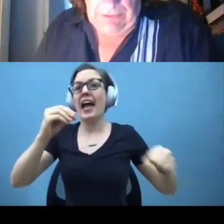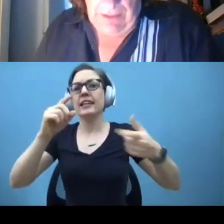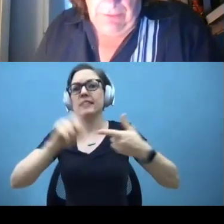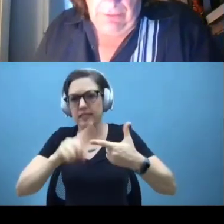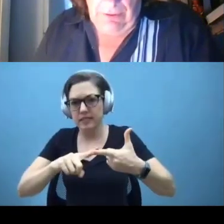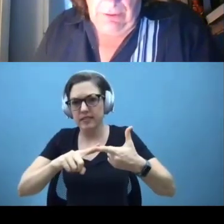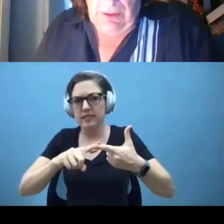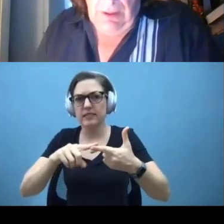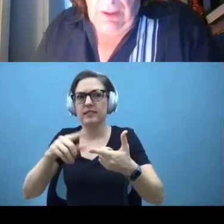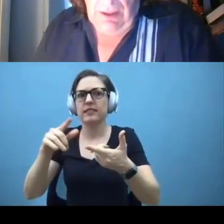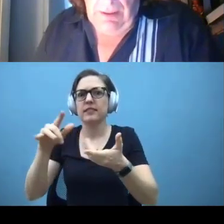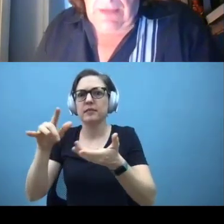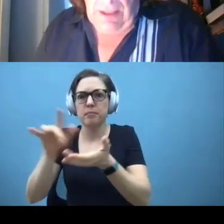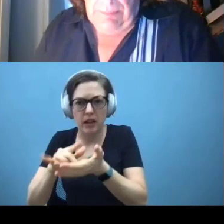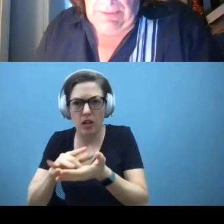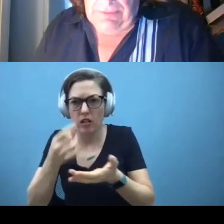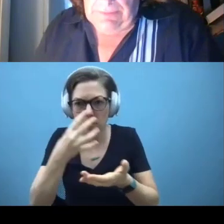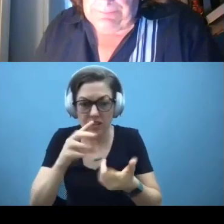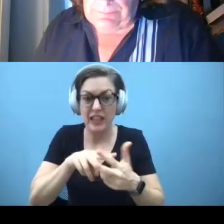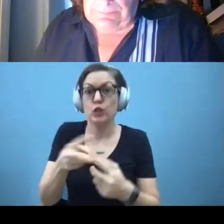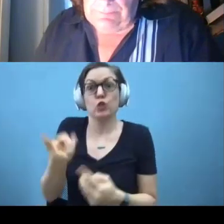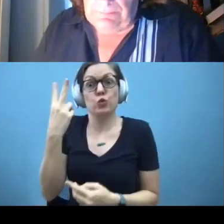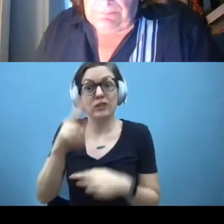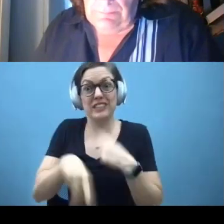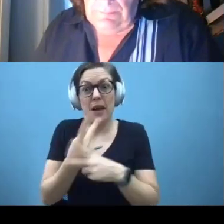legal standard. Next slide, please.